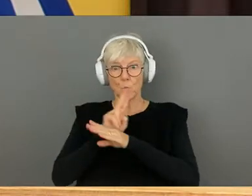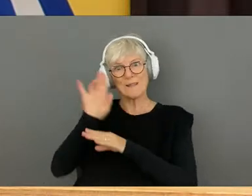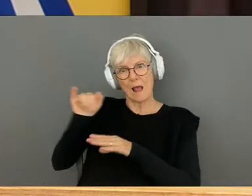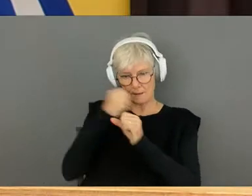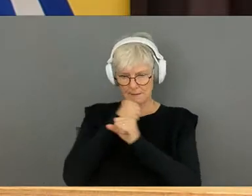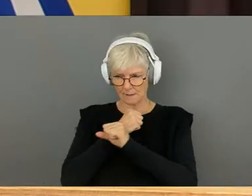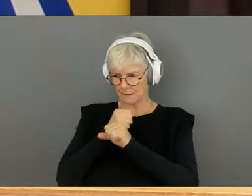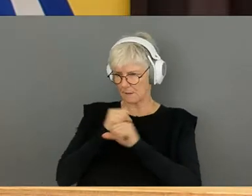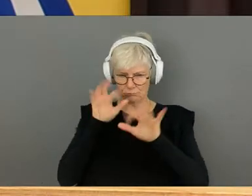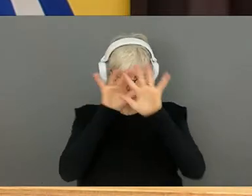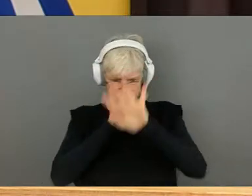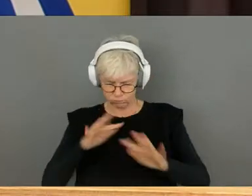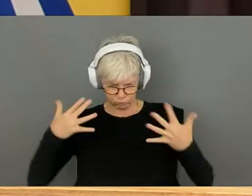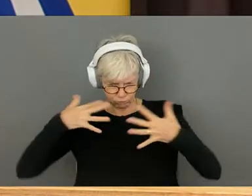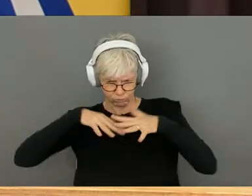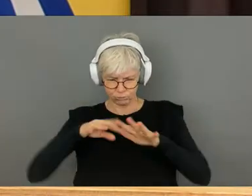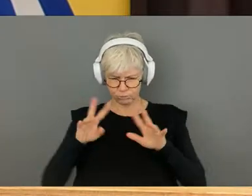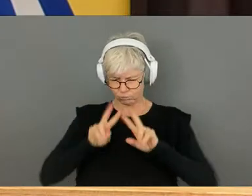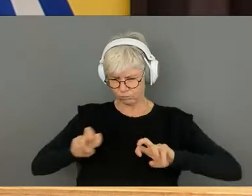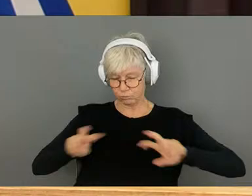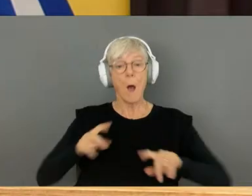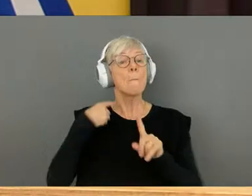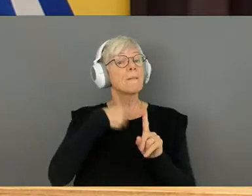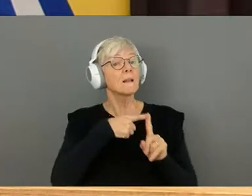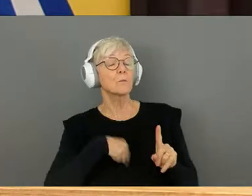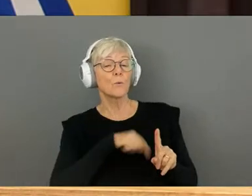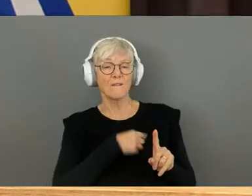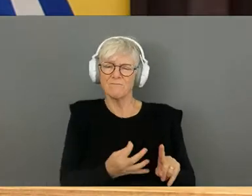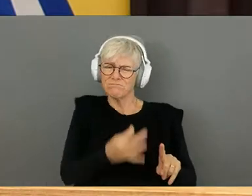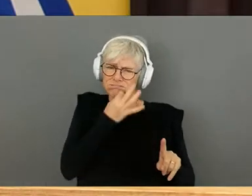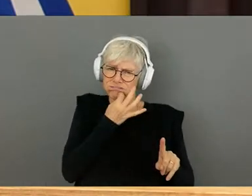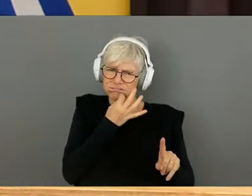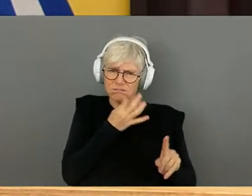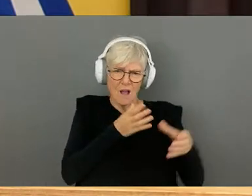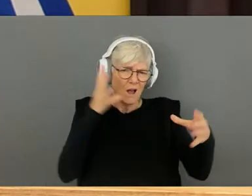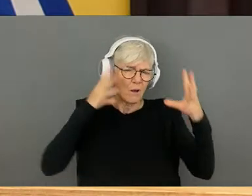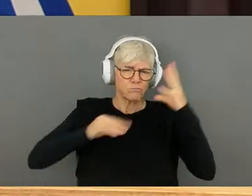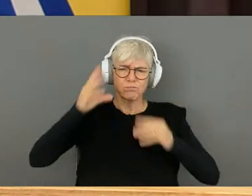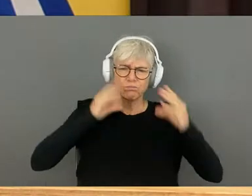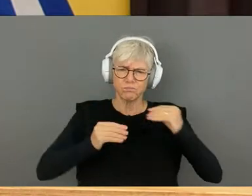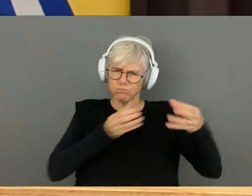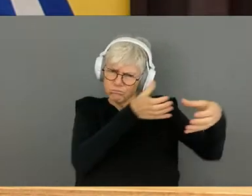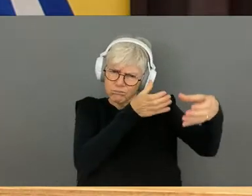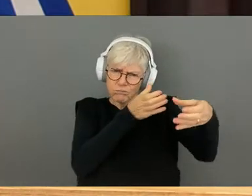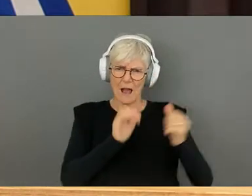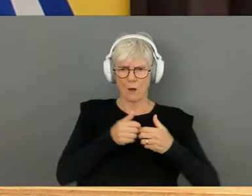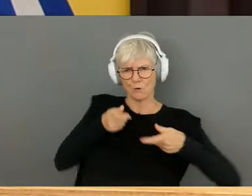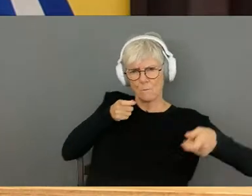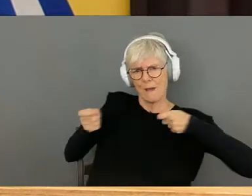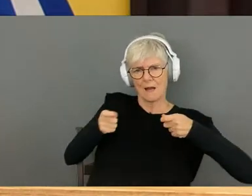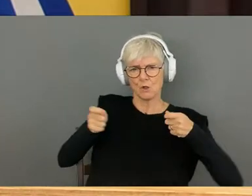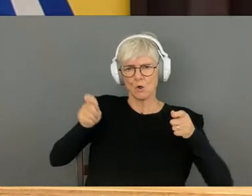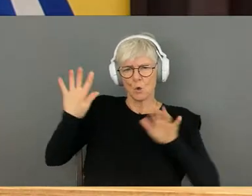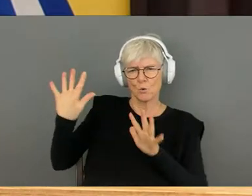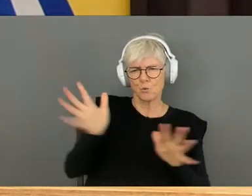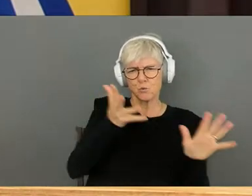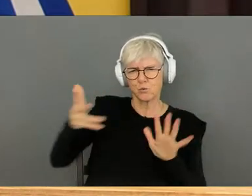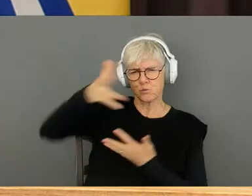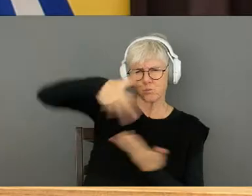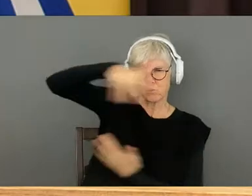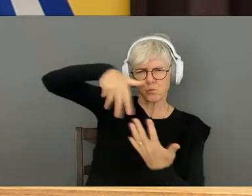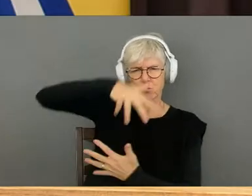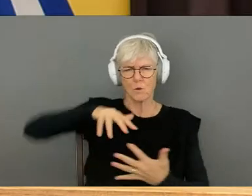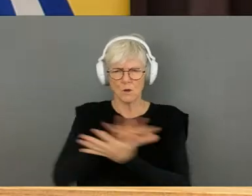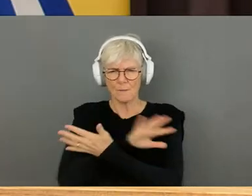lot of people with a lot of expertise as well that manage the storm. So, from that, we prepare accordingly. So we would actually then set